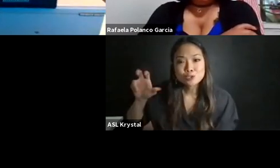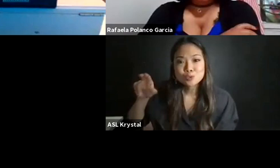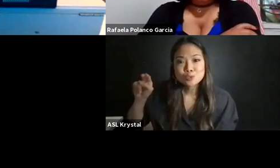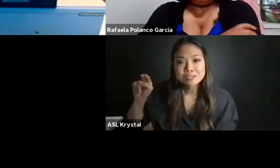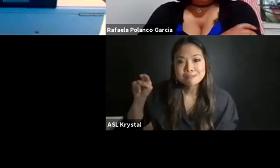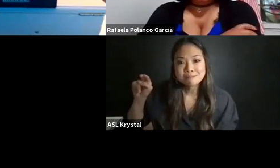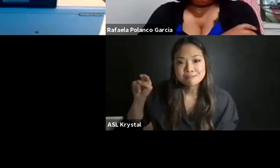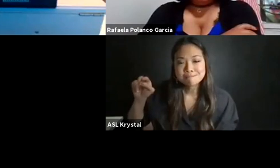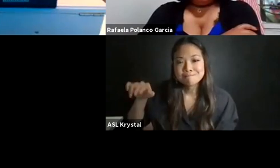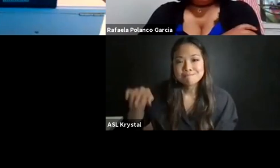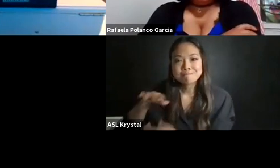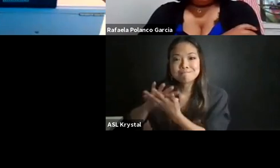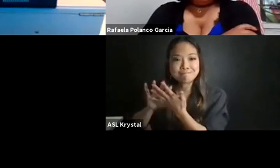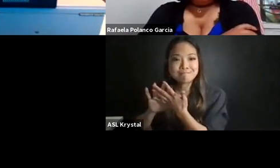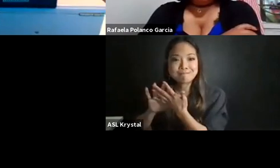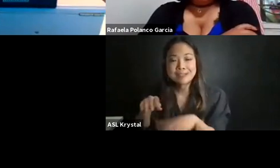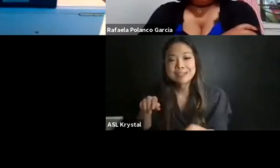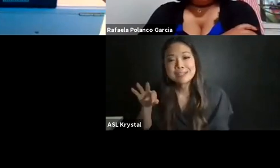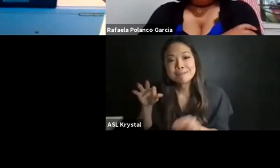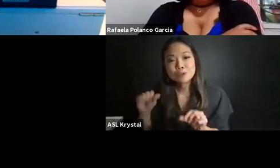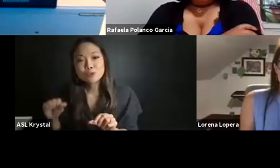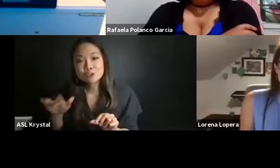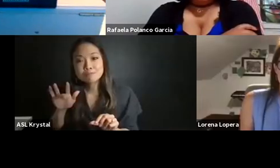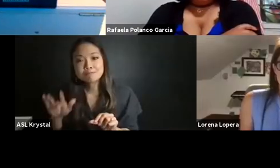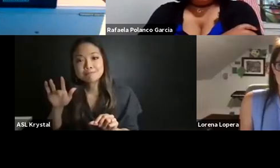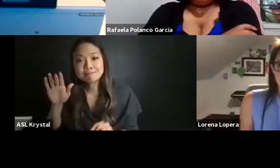and zoom mike heischmann